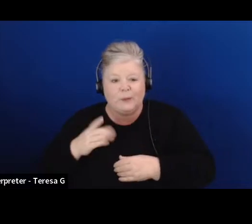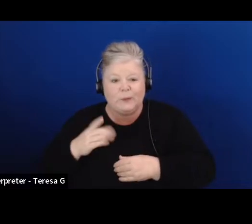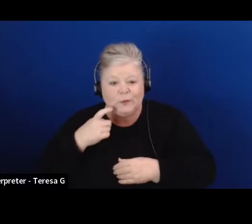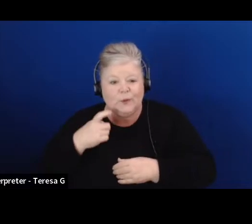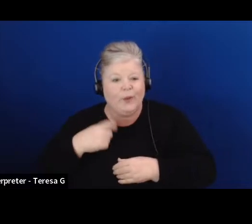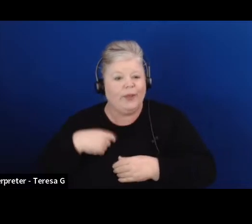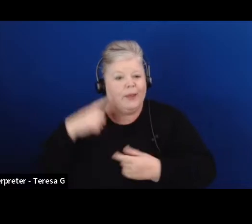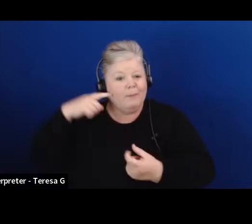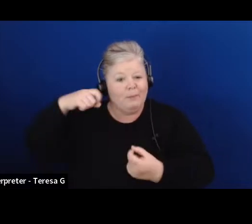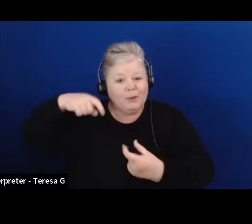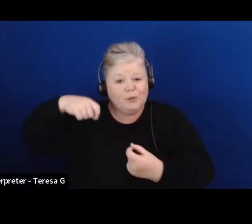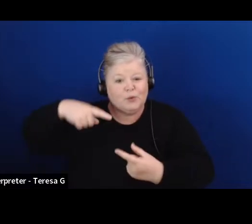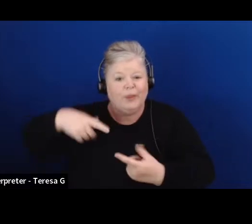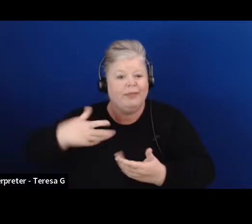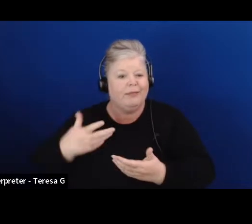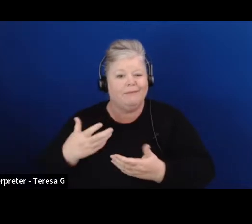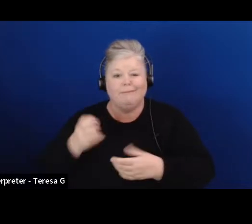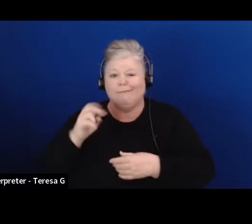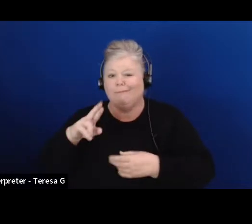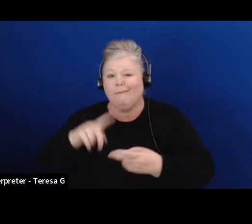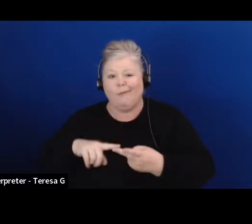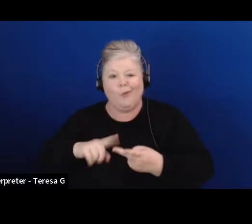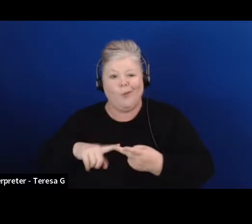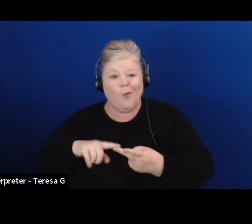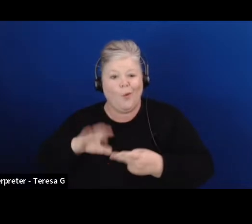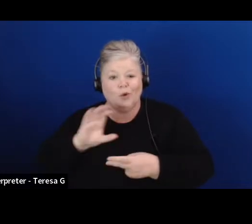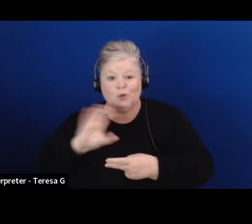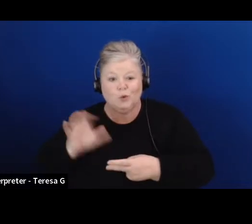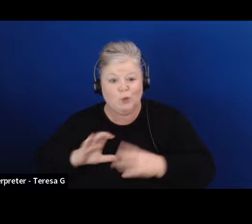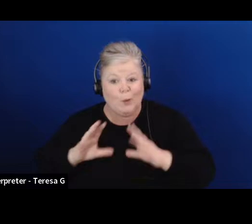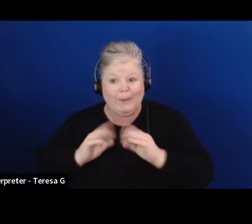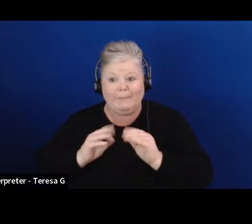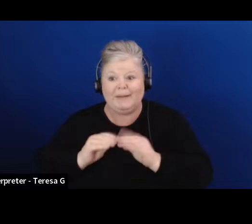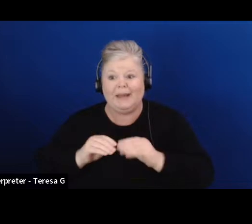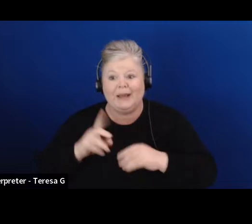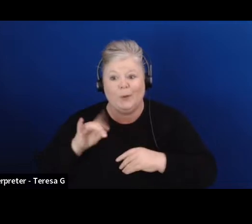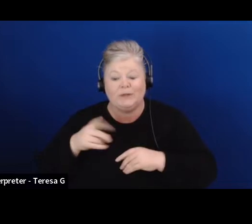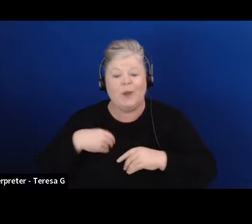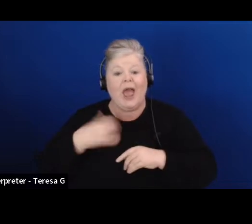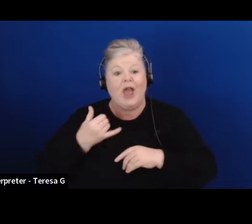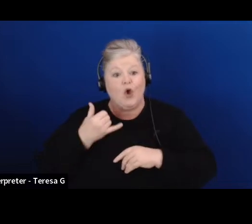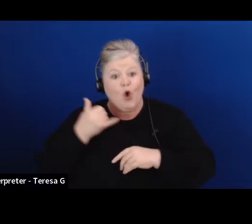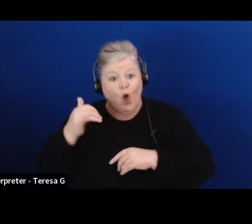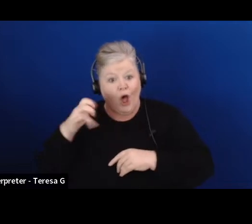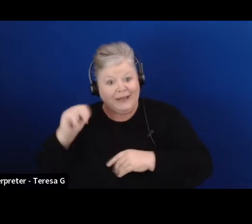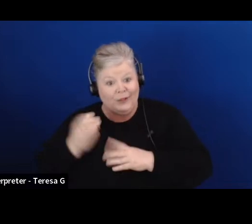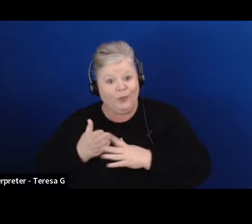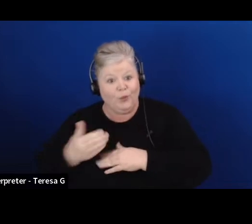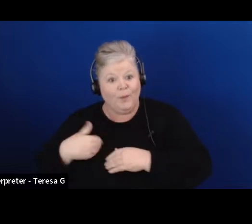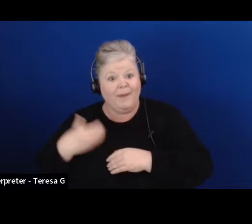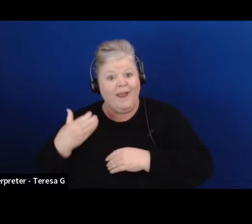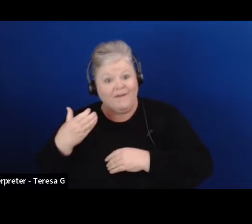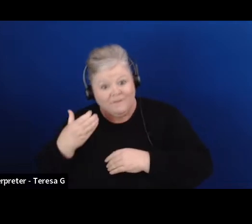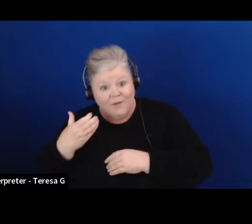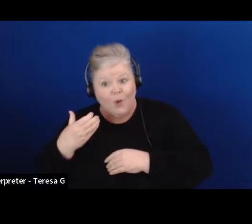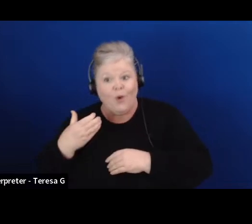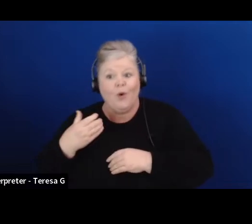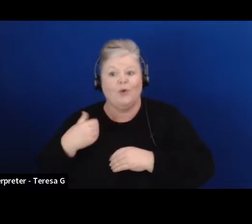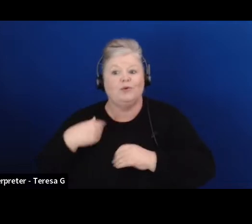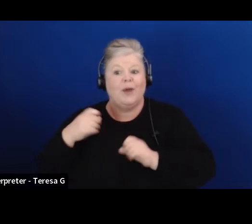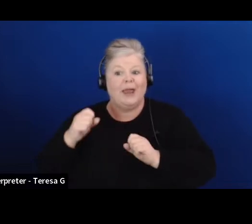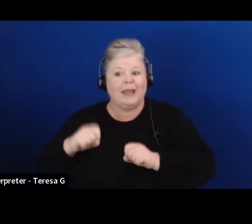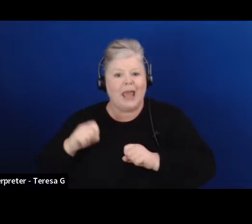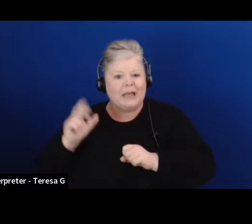phone calls or Zoom meetings like I am now. I've actually called into the meeting, so I'm streaming, so the clarity